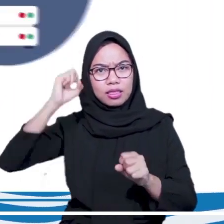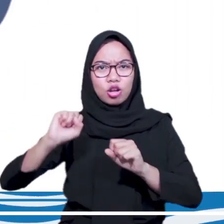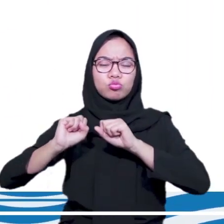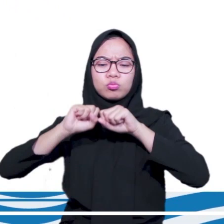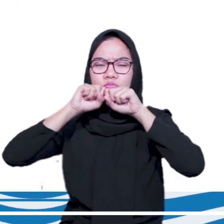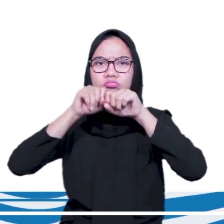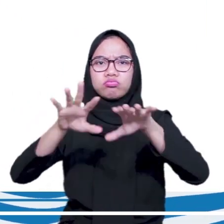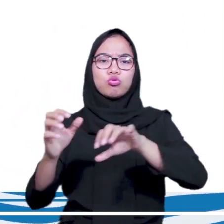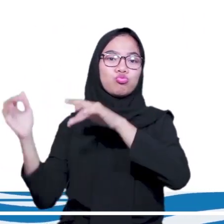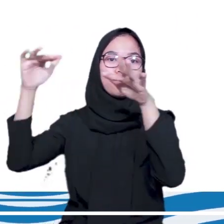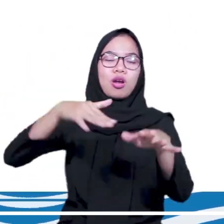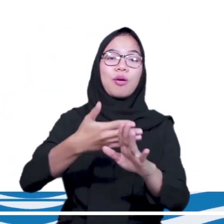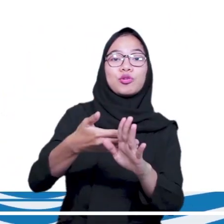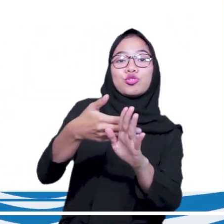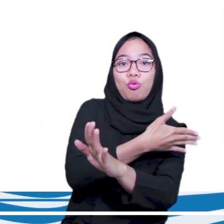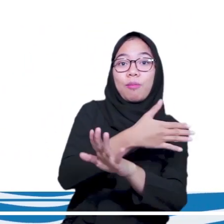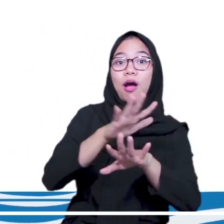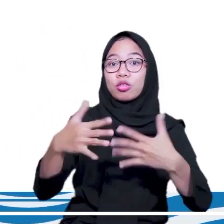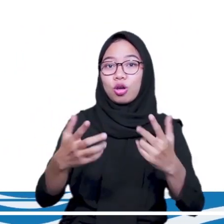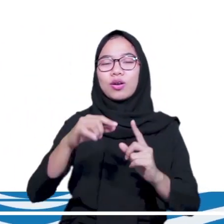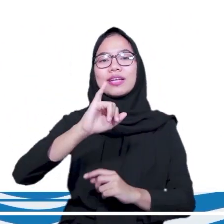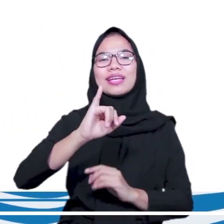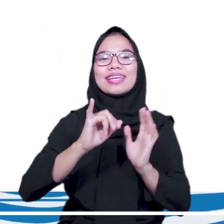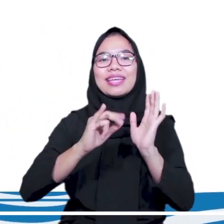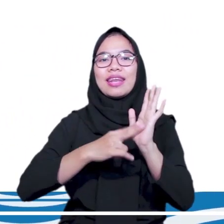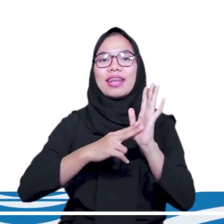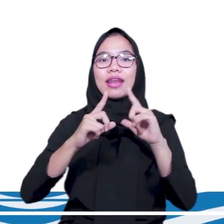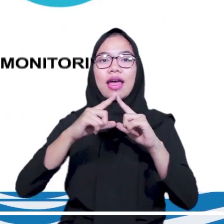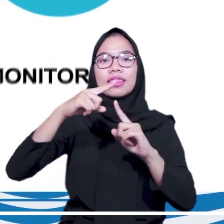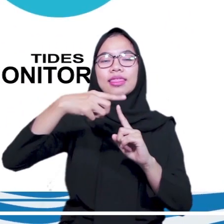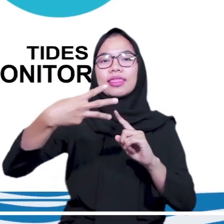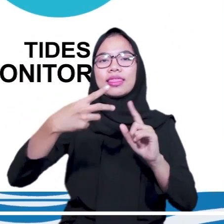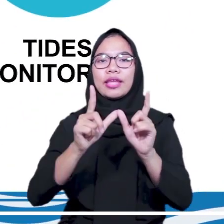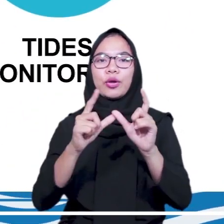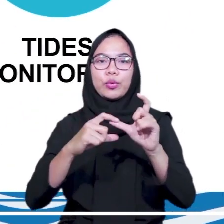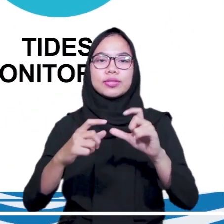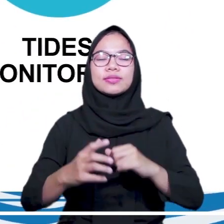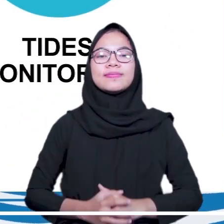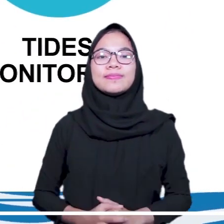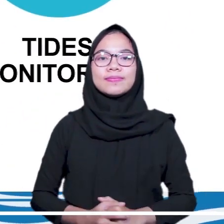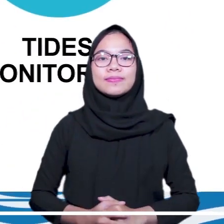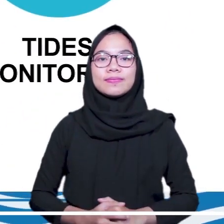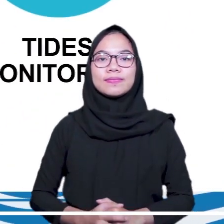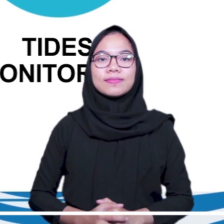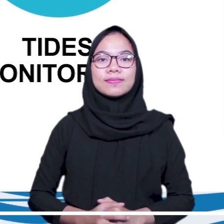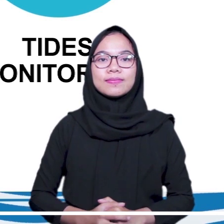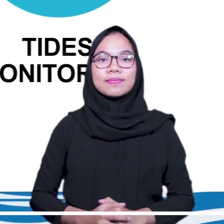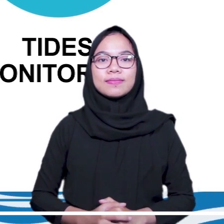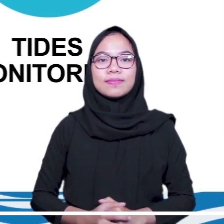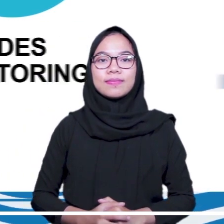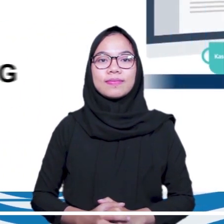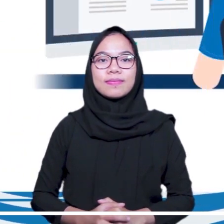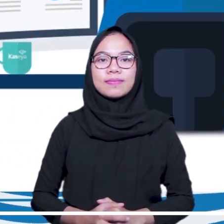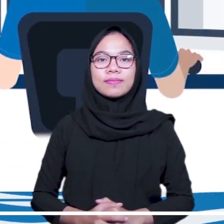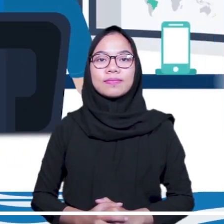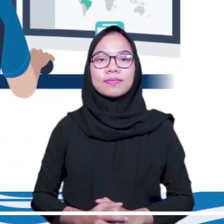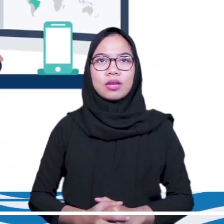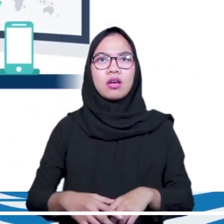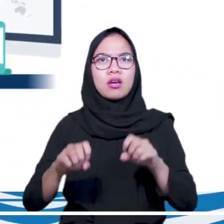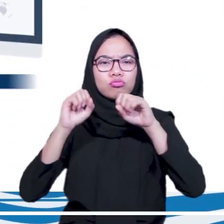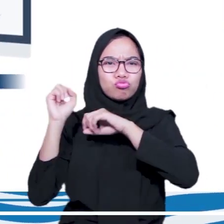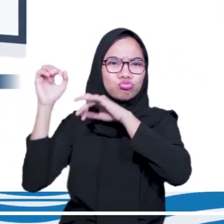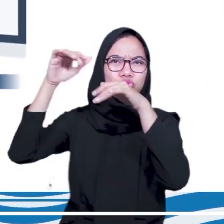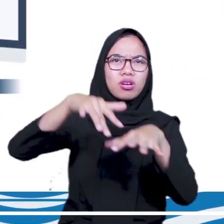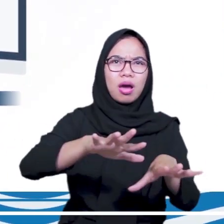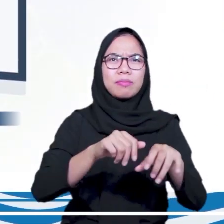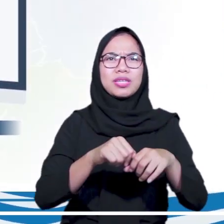Therefore, addressing communication issue is vital in data provision partnerships, particularly for data required by the